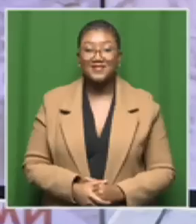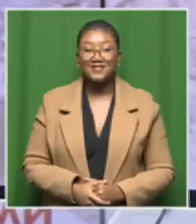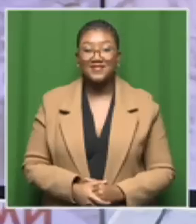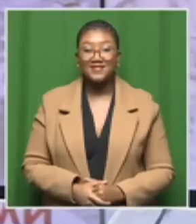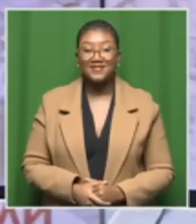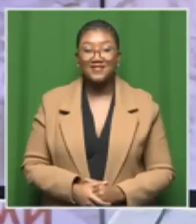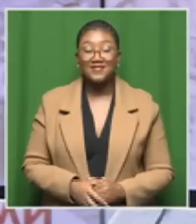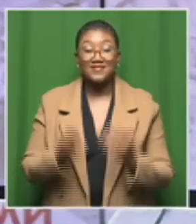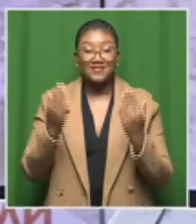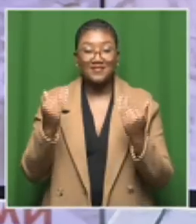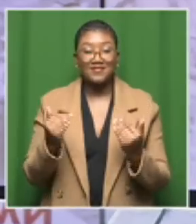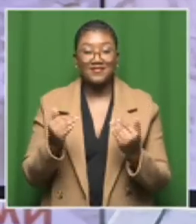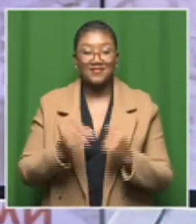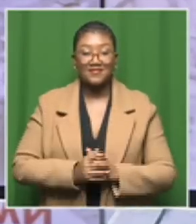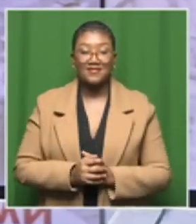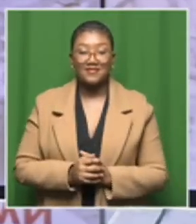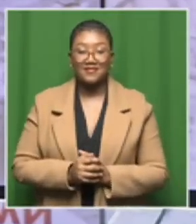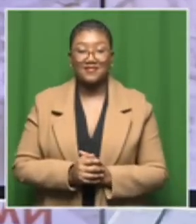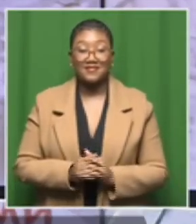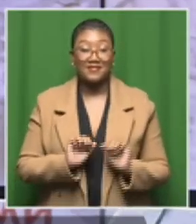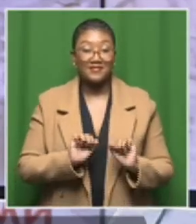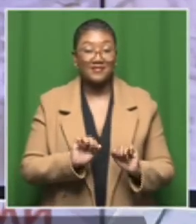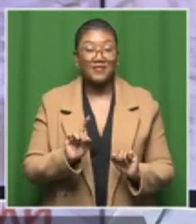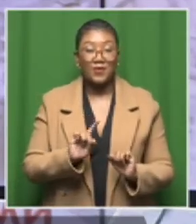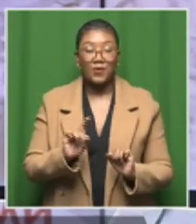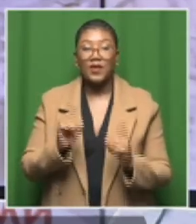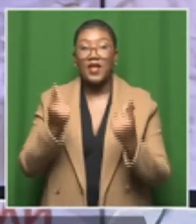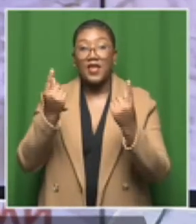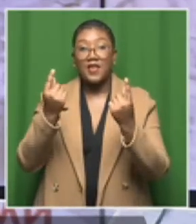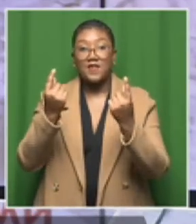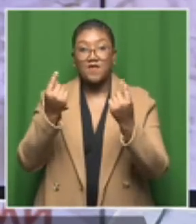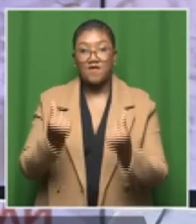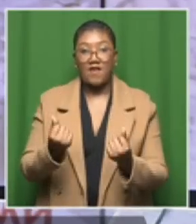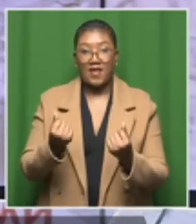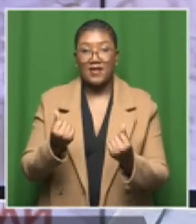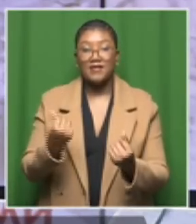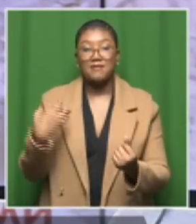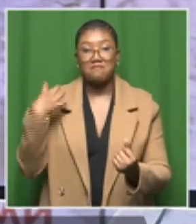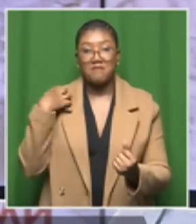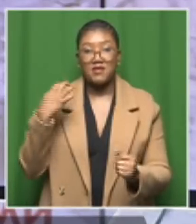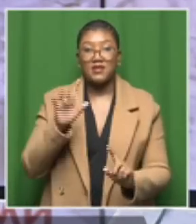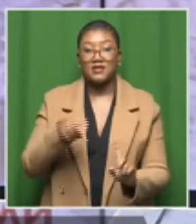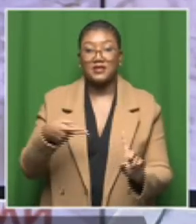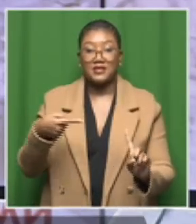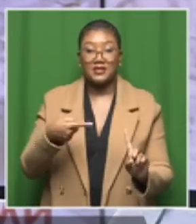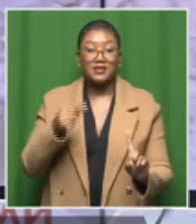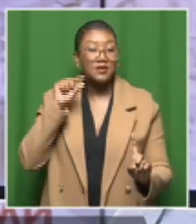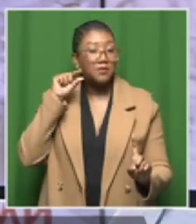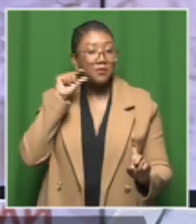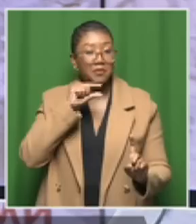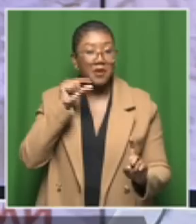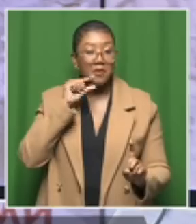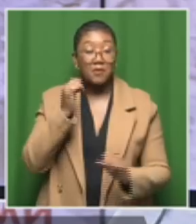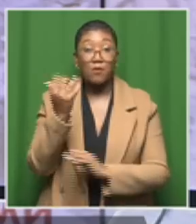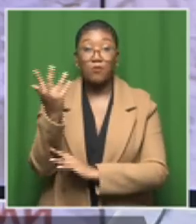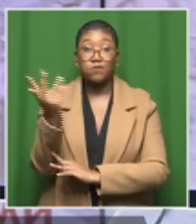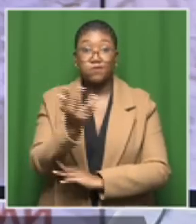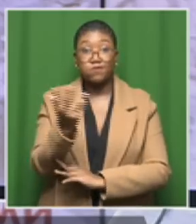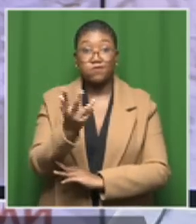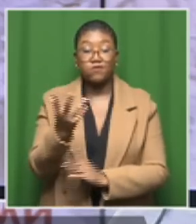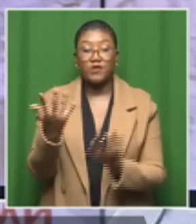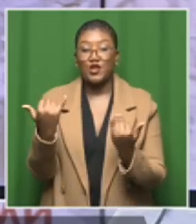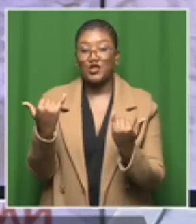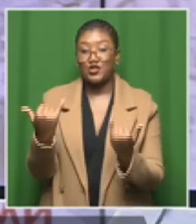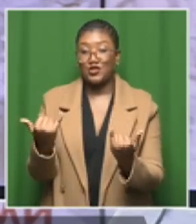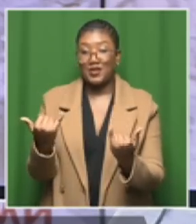Well, the other big story unfolding right here at home, Finance Minister Enoch Godongwana is set to deliver the budget speech 3.0 today